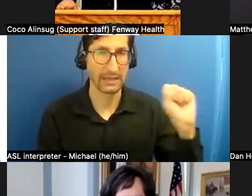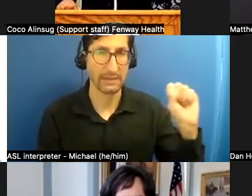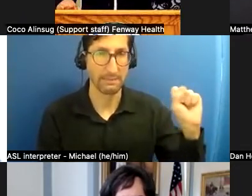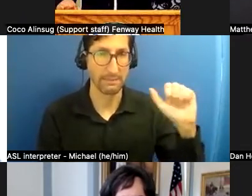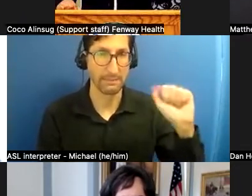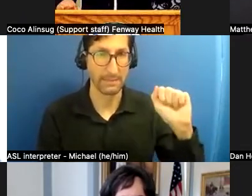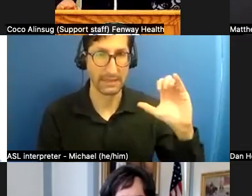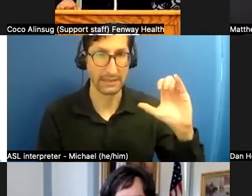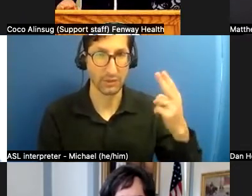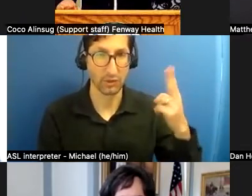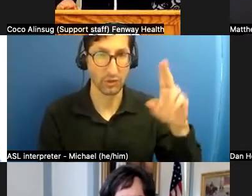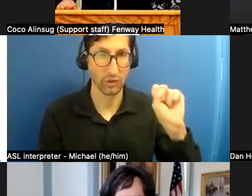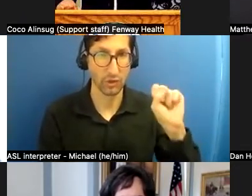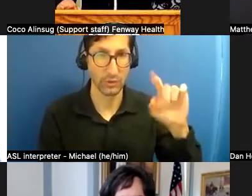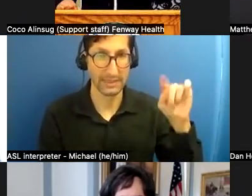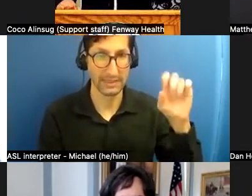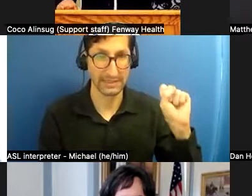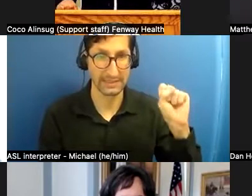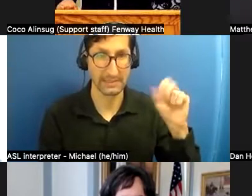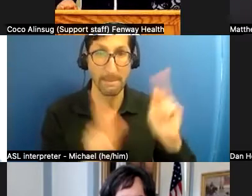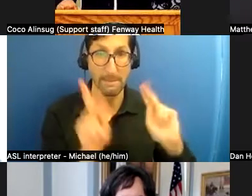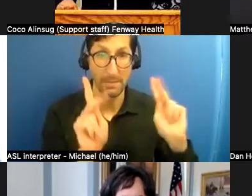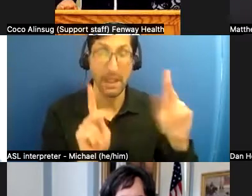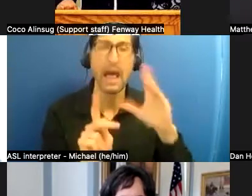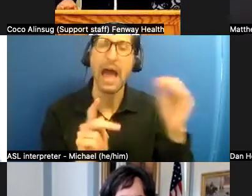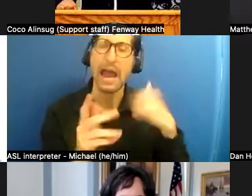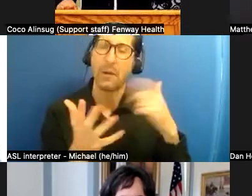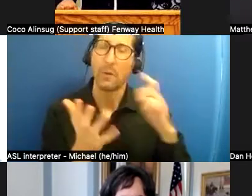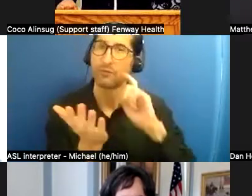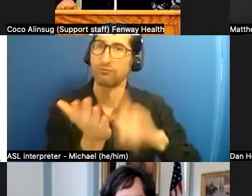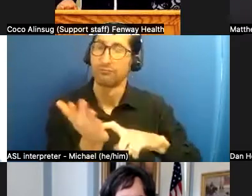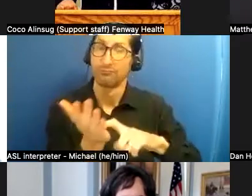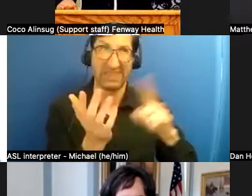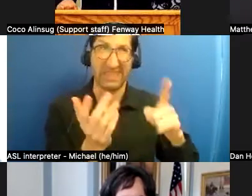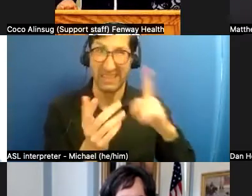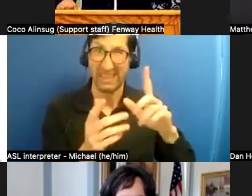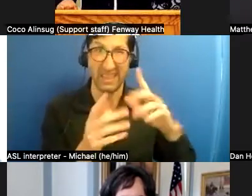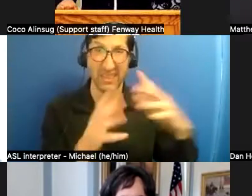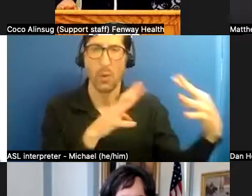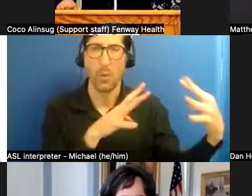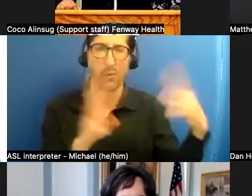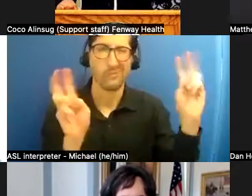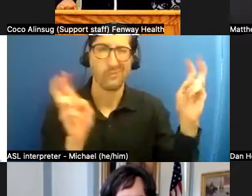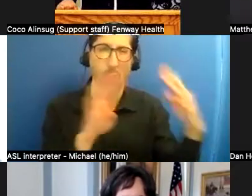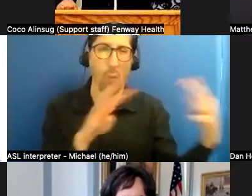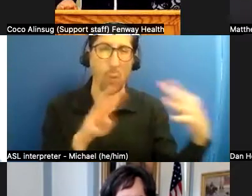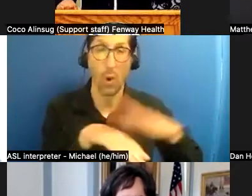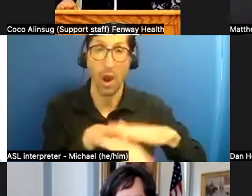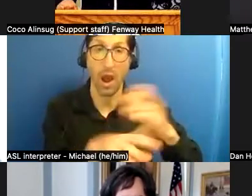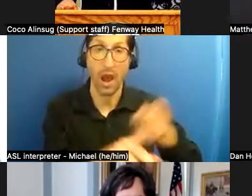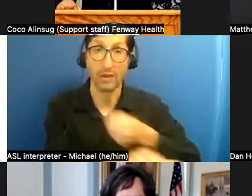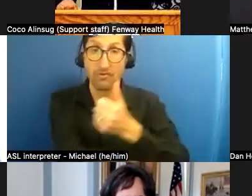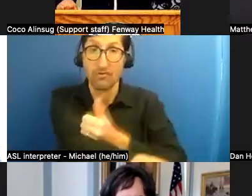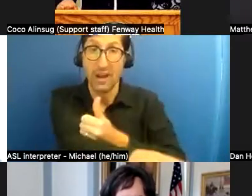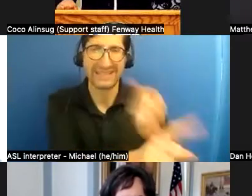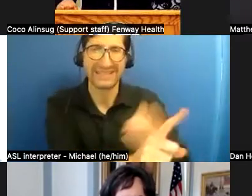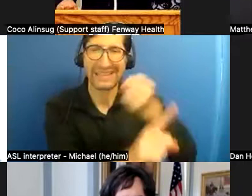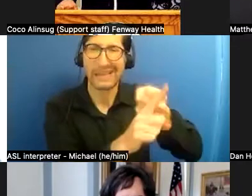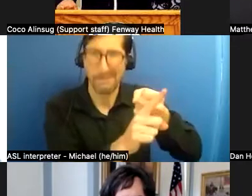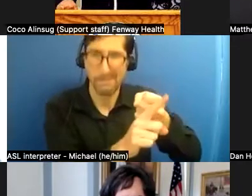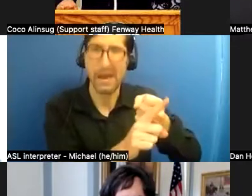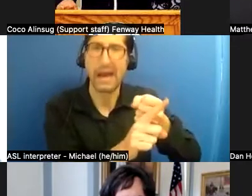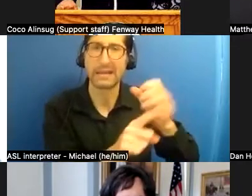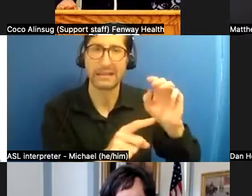I also want to acknowledge the impact of the war on drugs on Black, Indigenous, and people of color. These policies